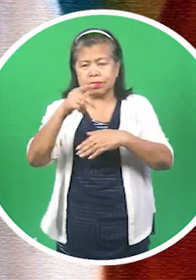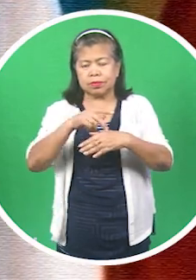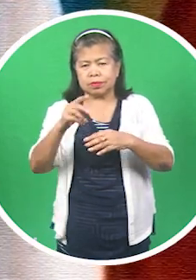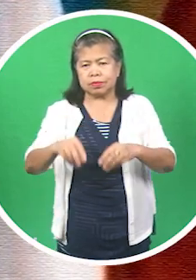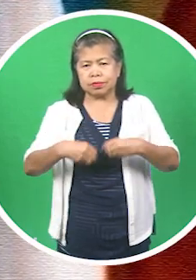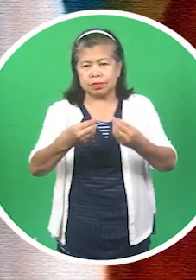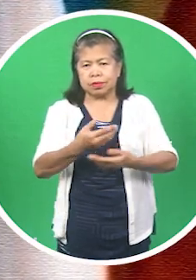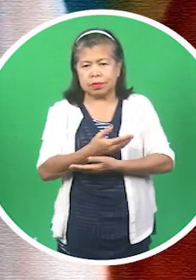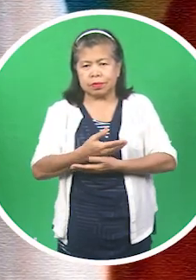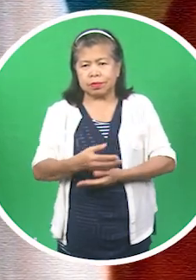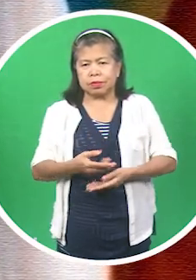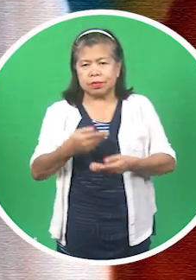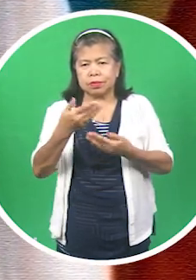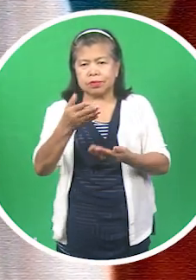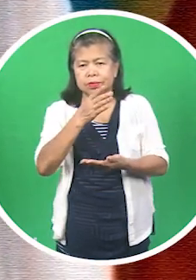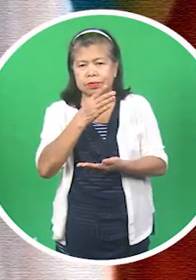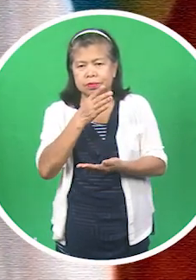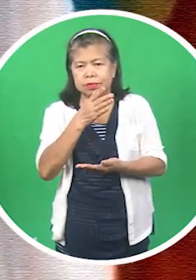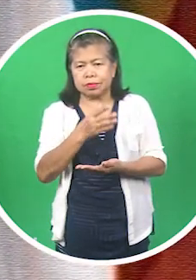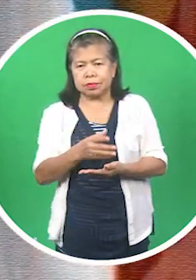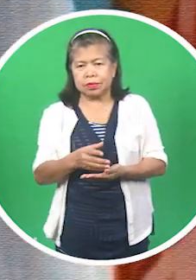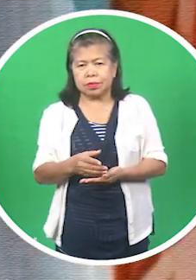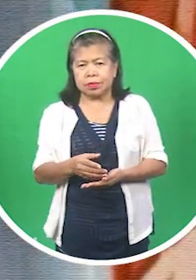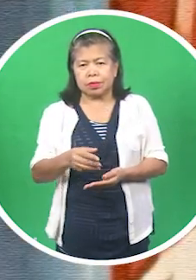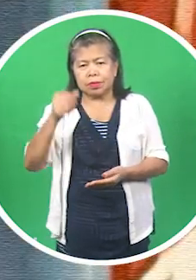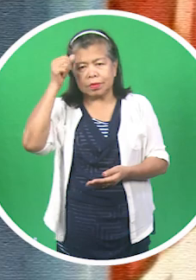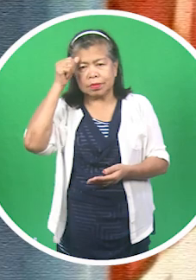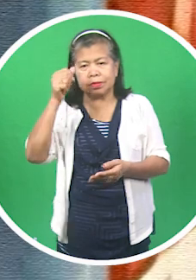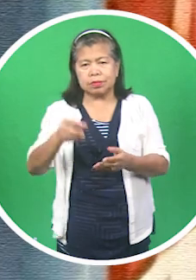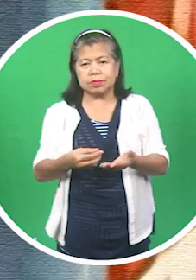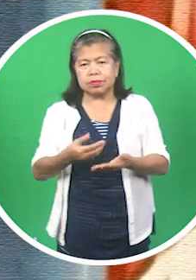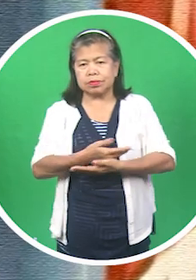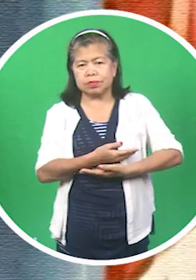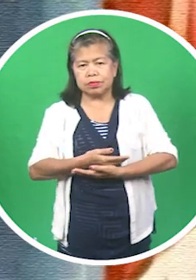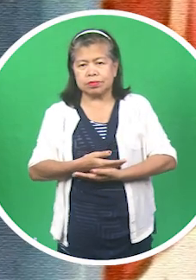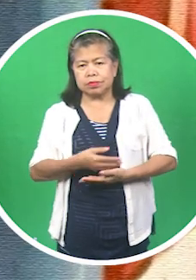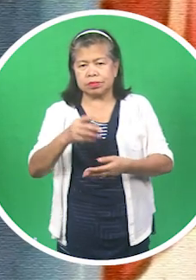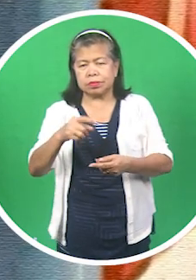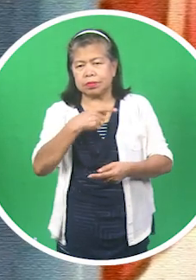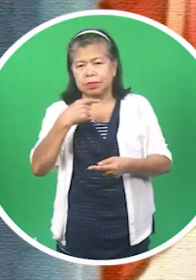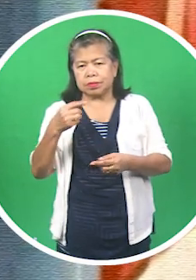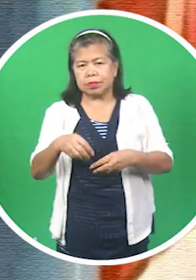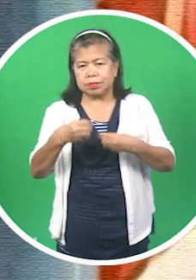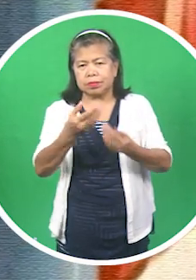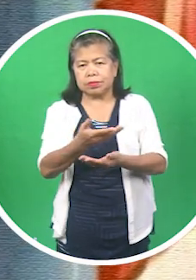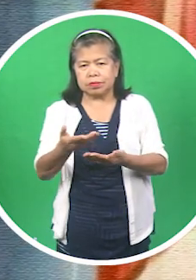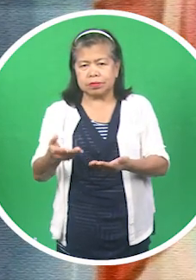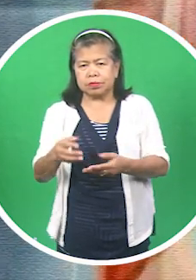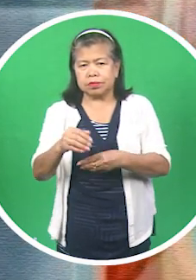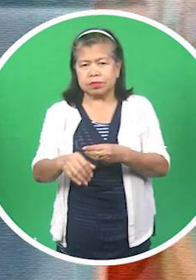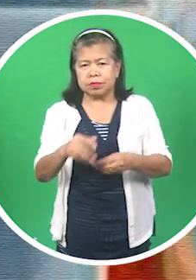between them was the baby's real mother. Solomon ordered that the baby boy be cut in